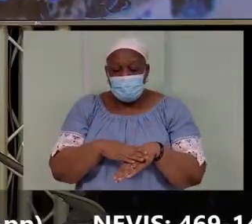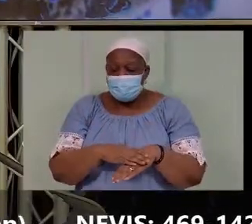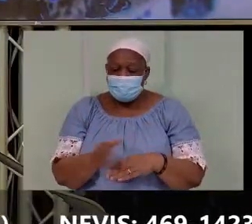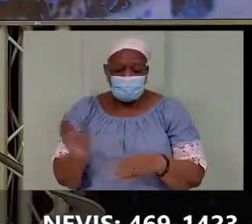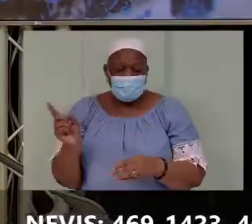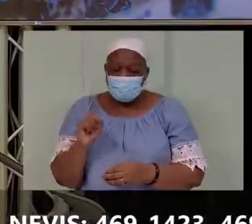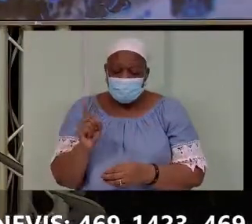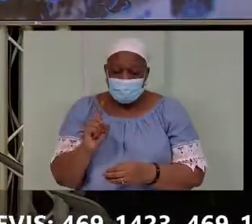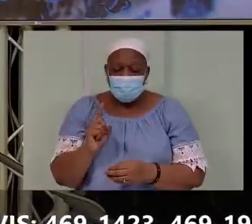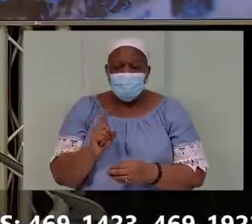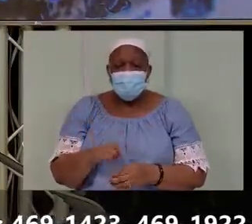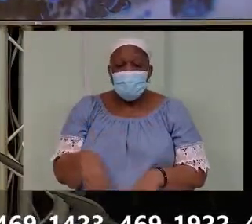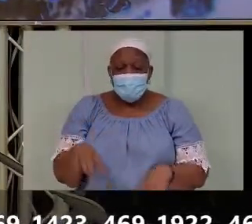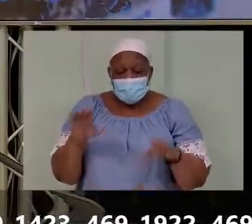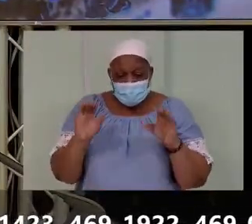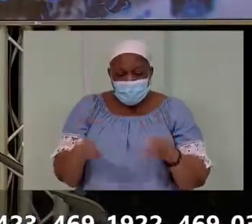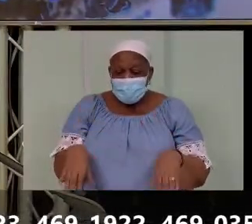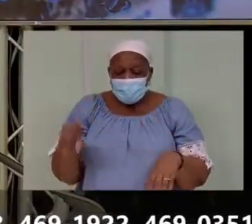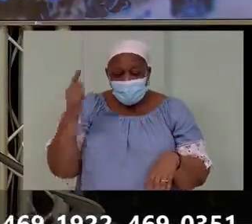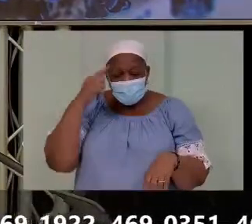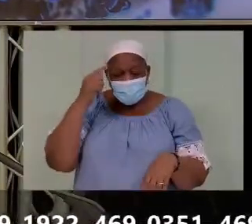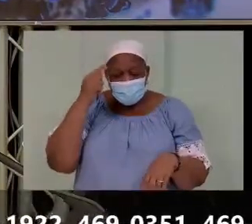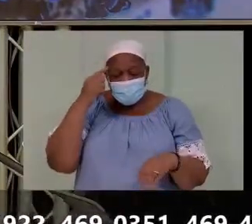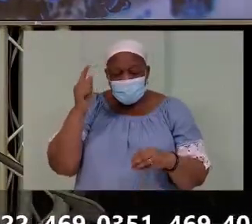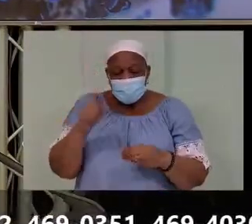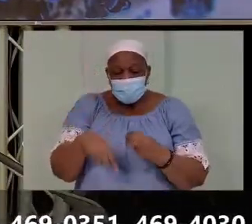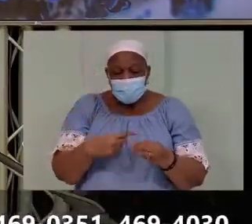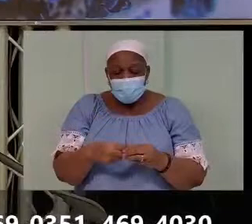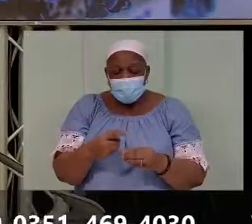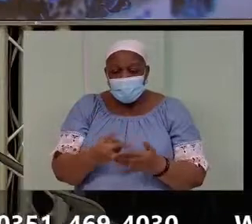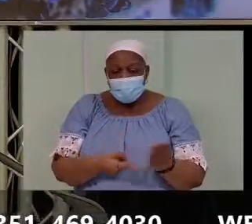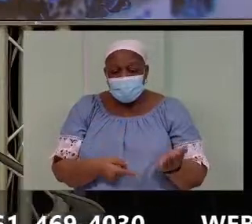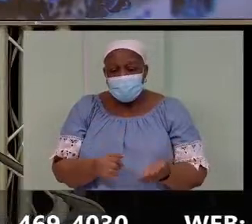catching the virus with your respiratory droplets.